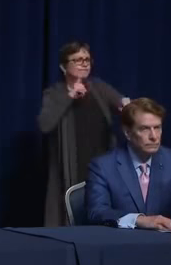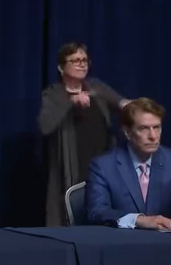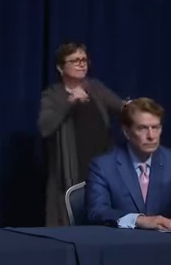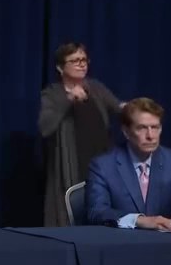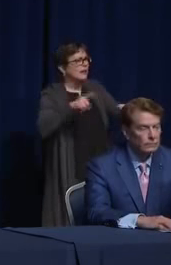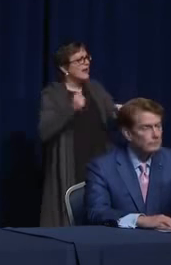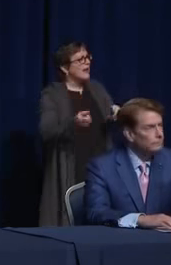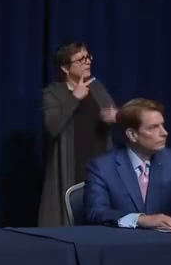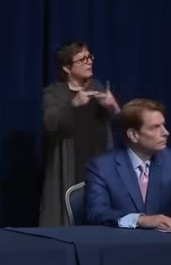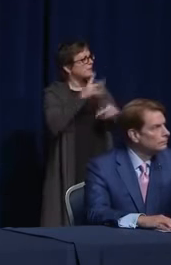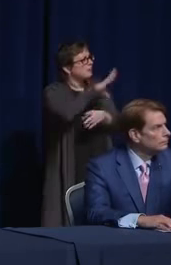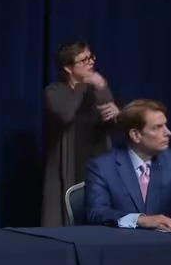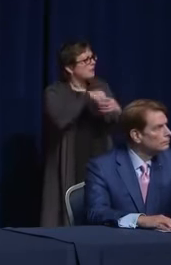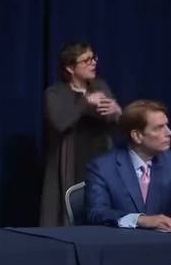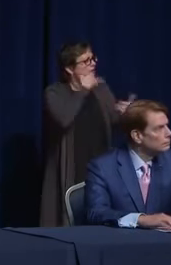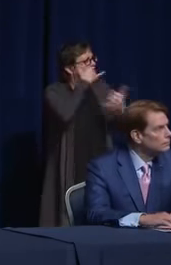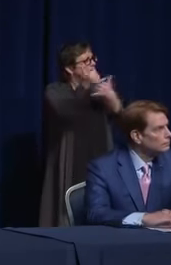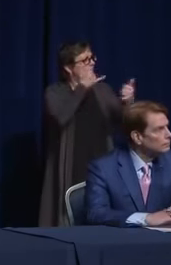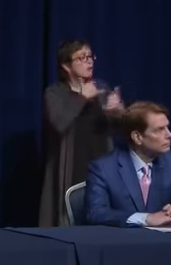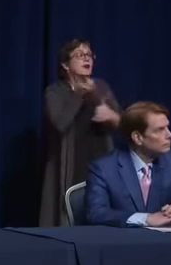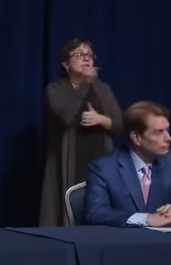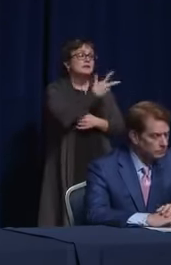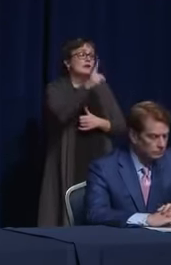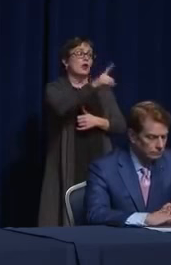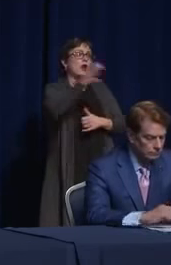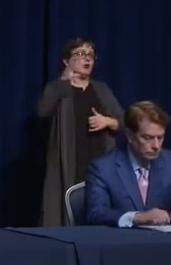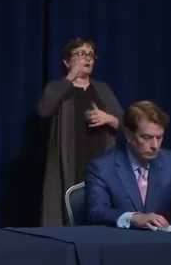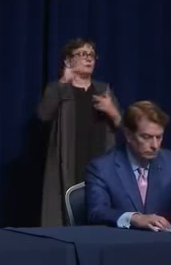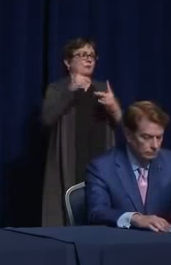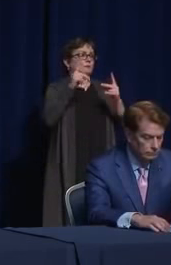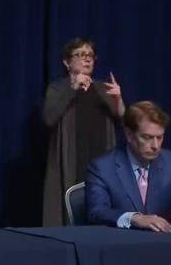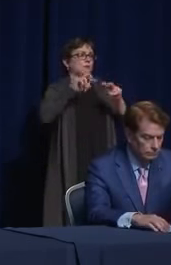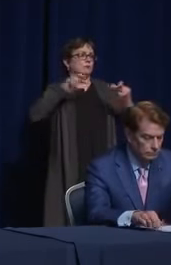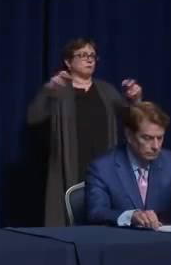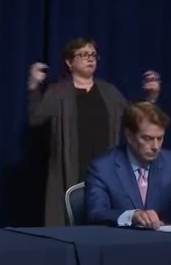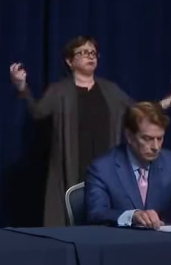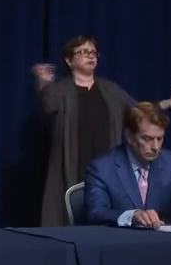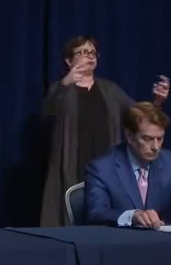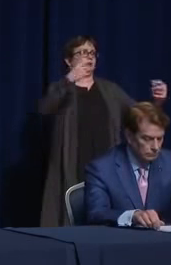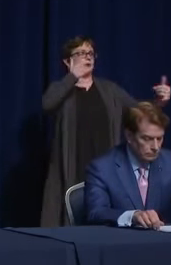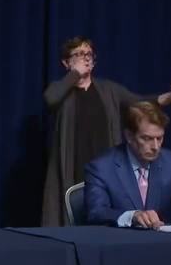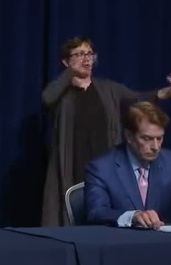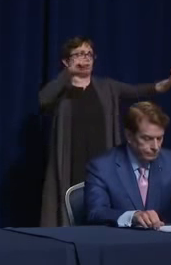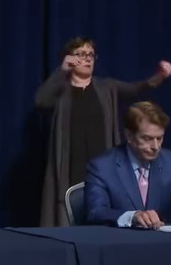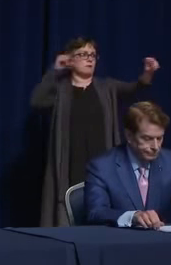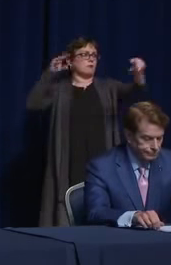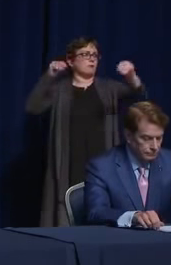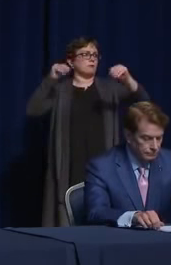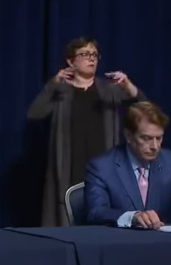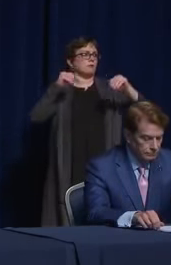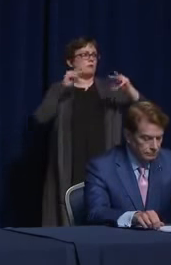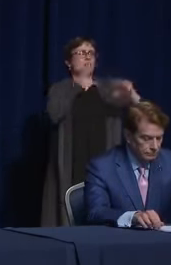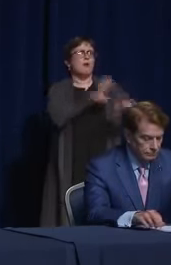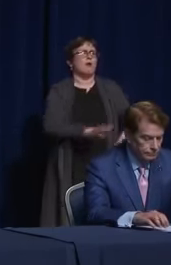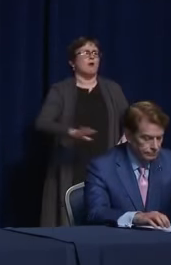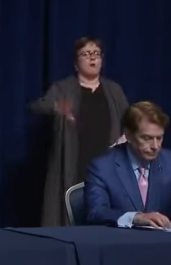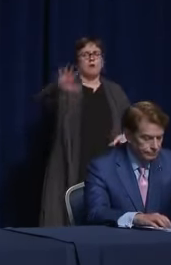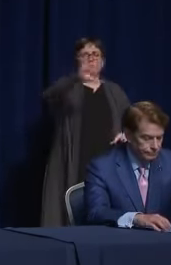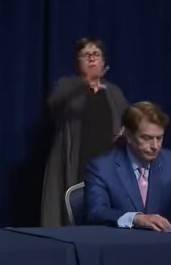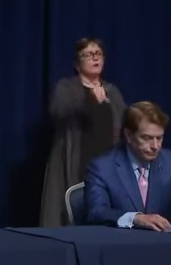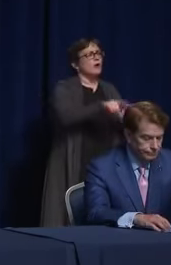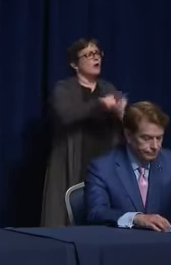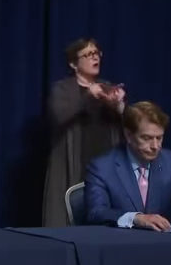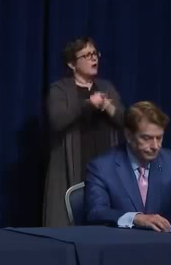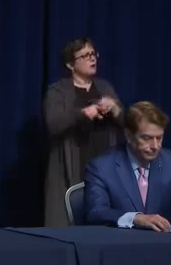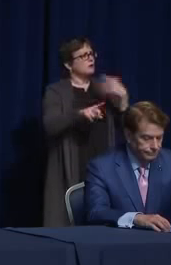on the call? Several hundred were on the call, which is higher than, which is a nice hit rate. from up and down the state. I also want to acknowledge that